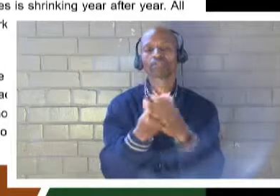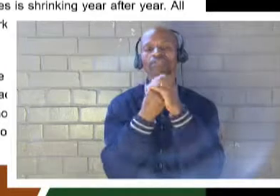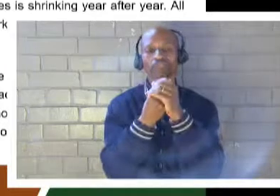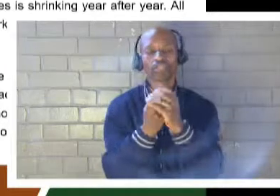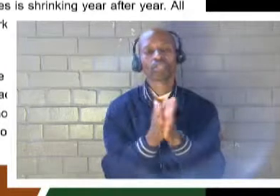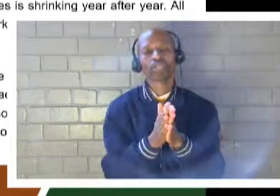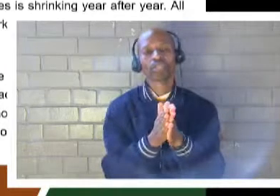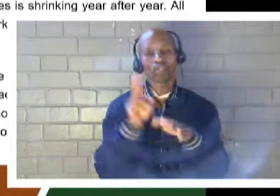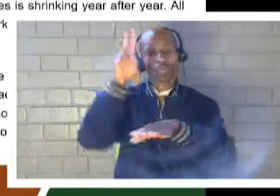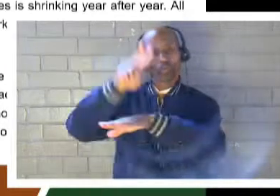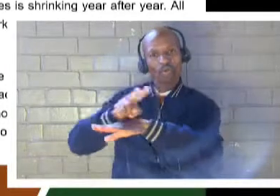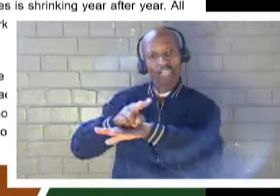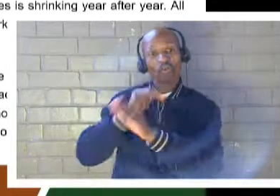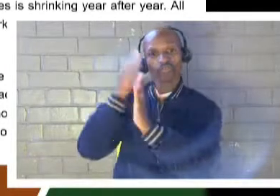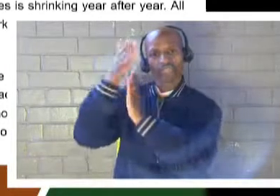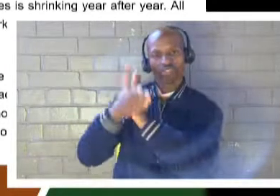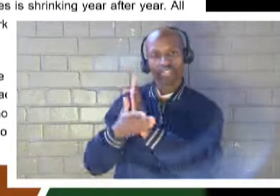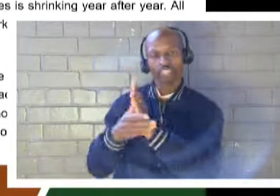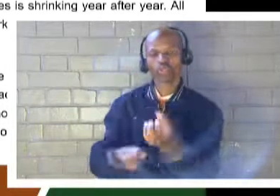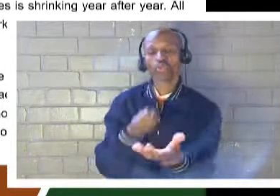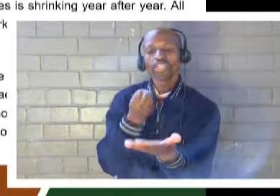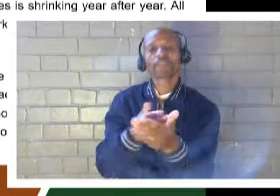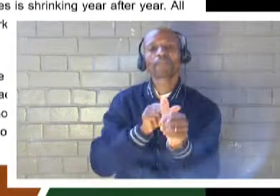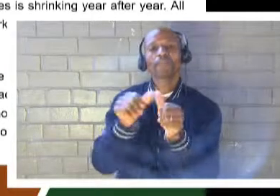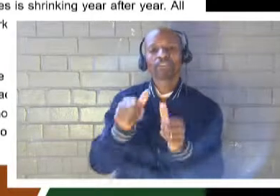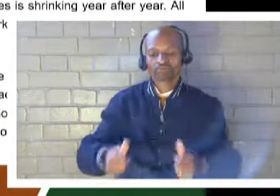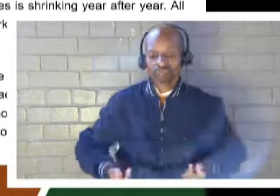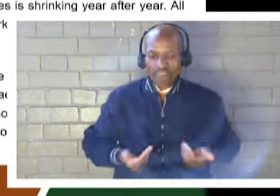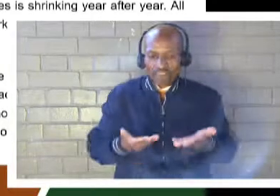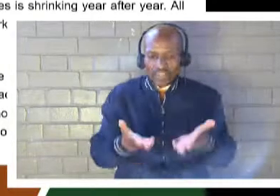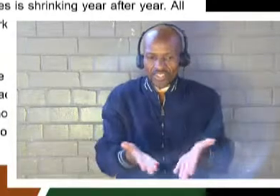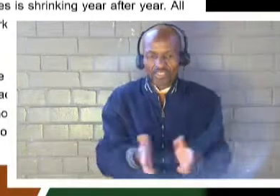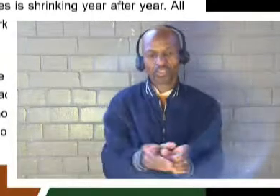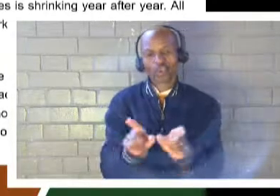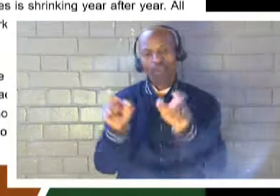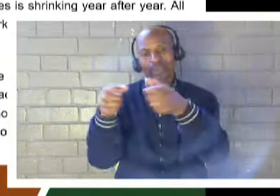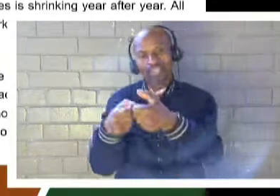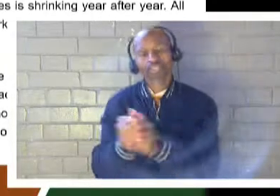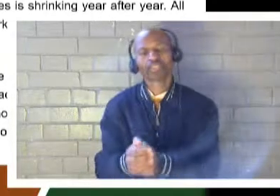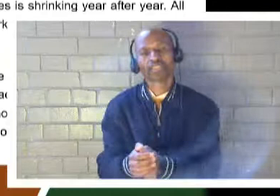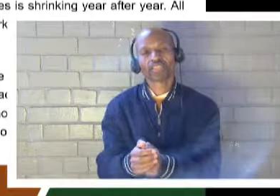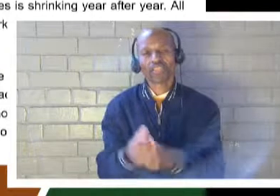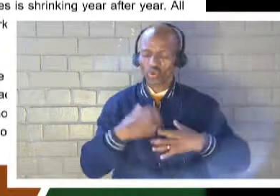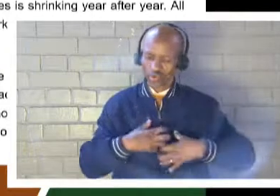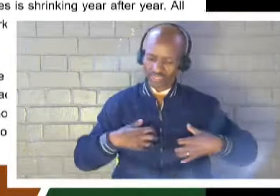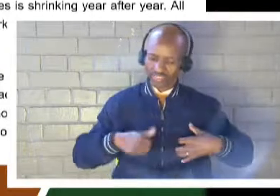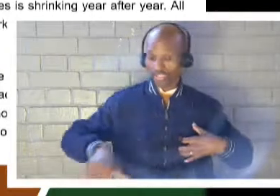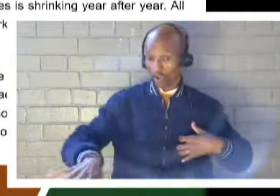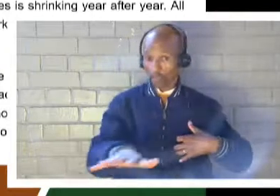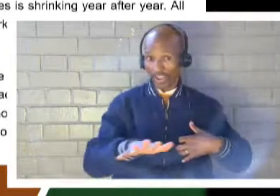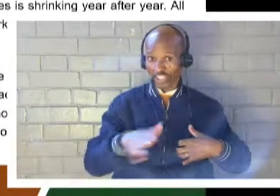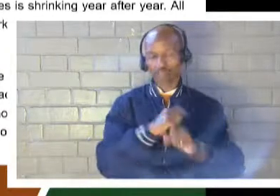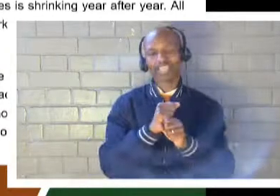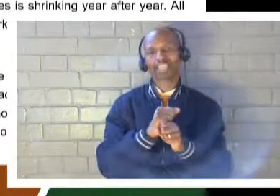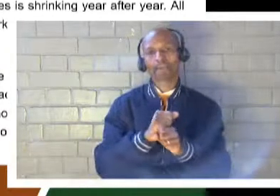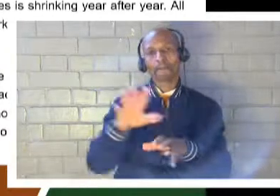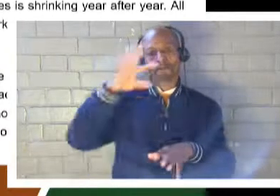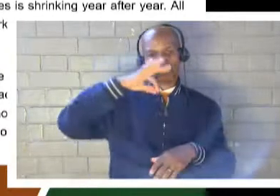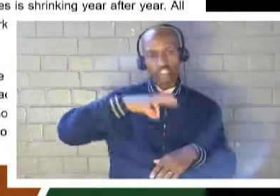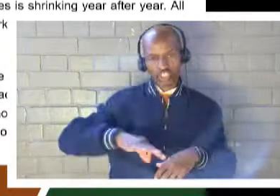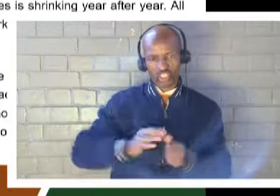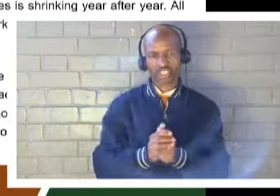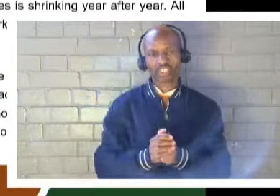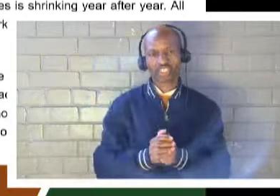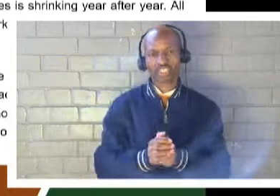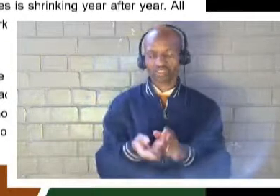monitor contractors on site in order to provide a better service. The committee is also concerned that the facility's maintenance budget for all facilities